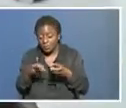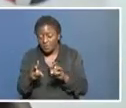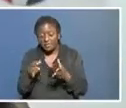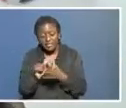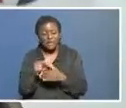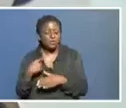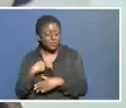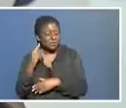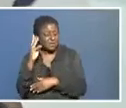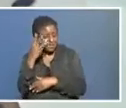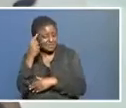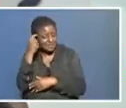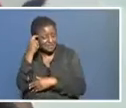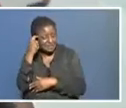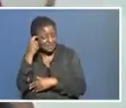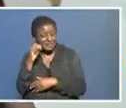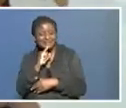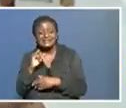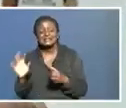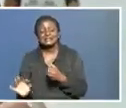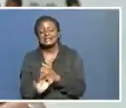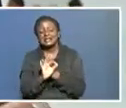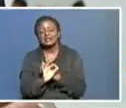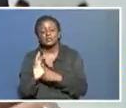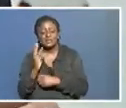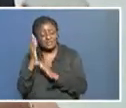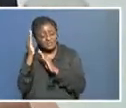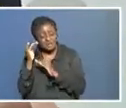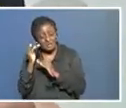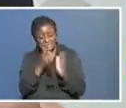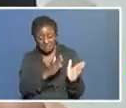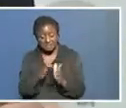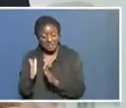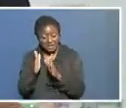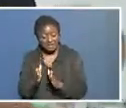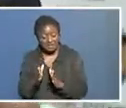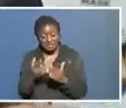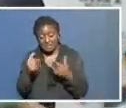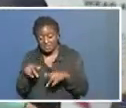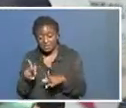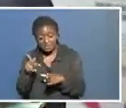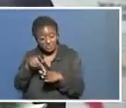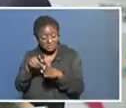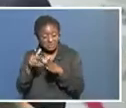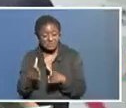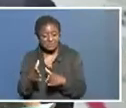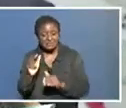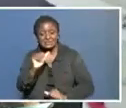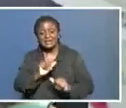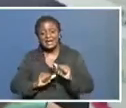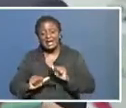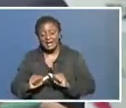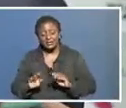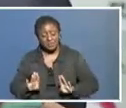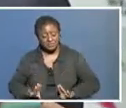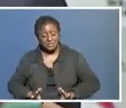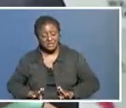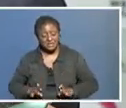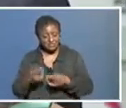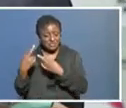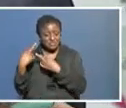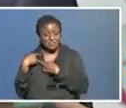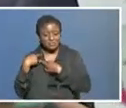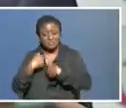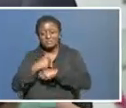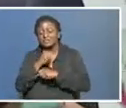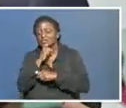safe. But we expect those who are planning the events and those who attend the events to act responsible and to ensure